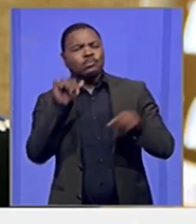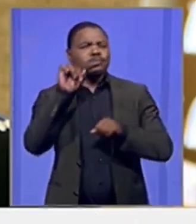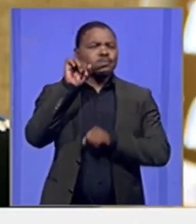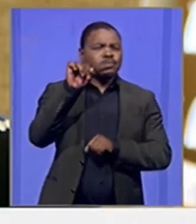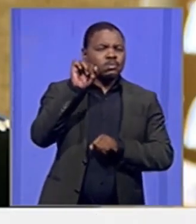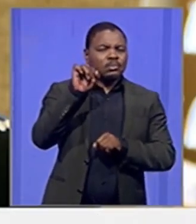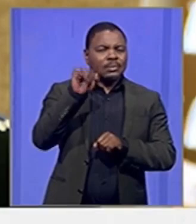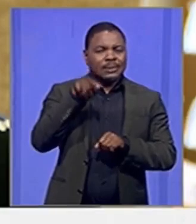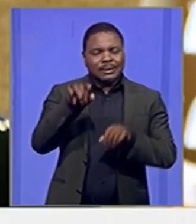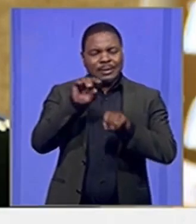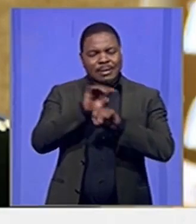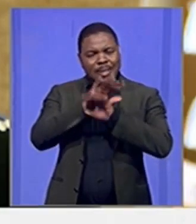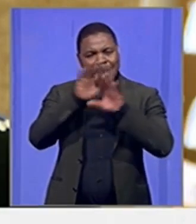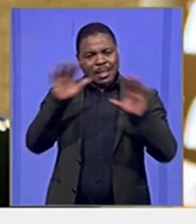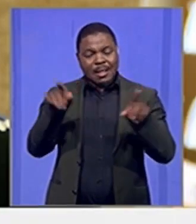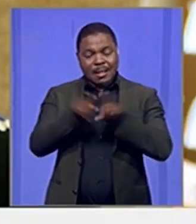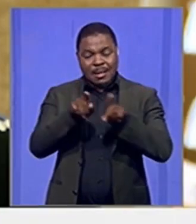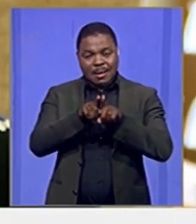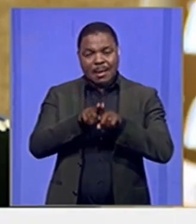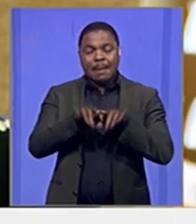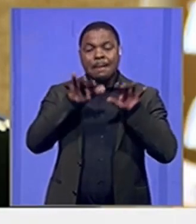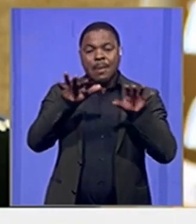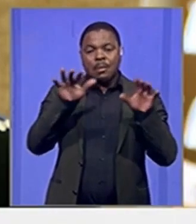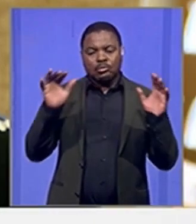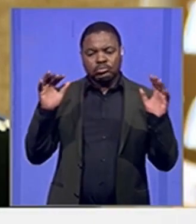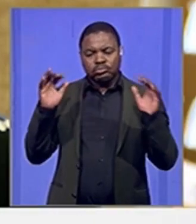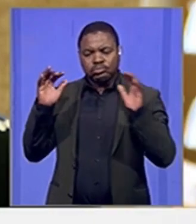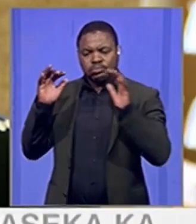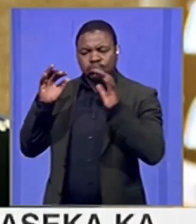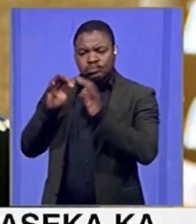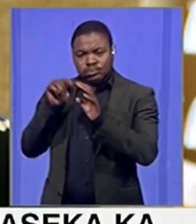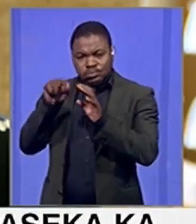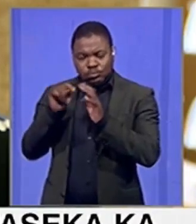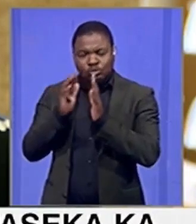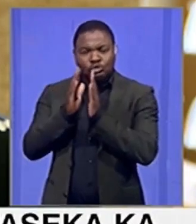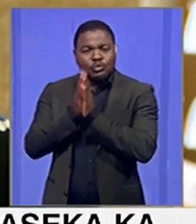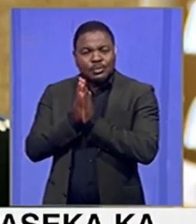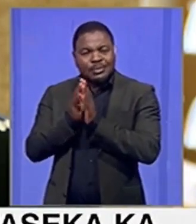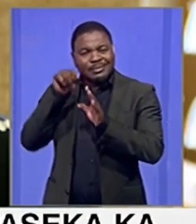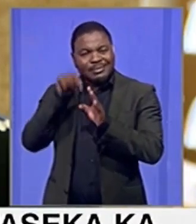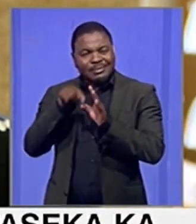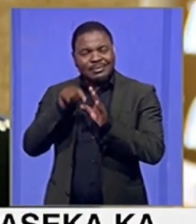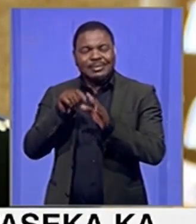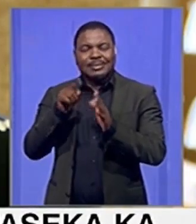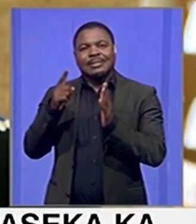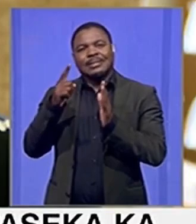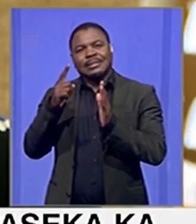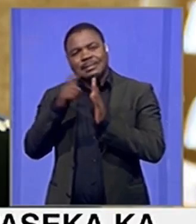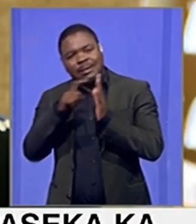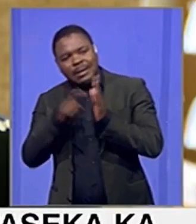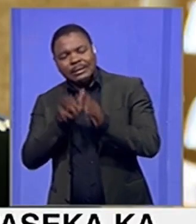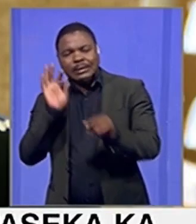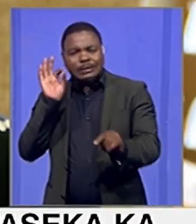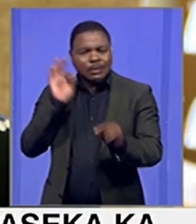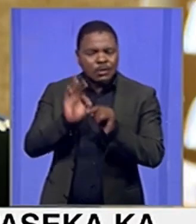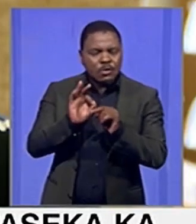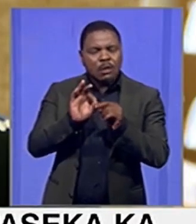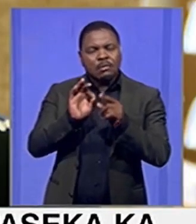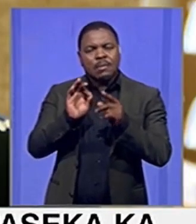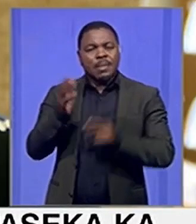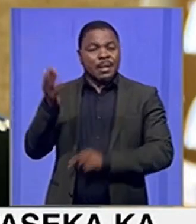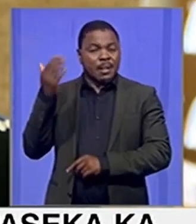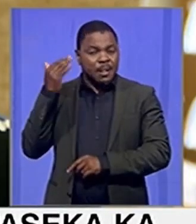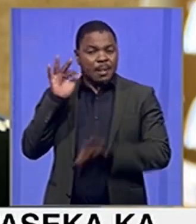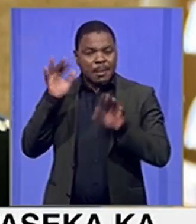That crystallized into people moving into churches, and therefore there were specific dates on